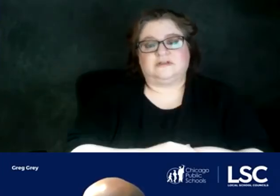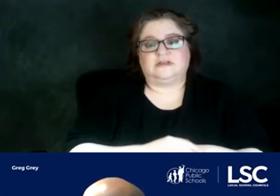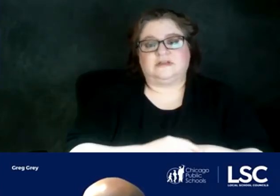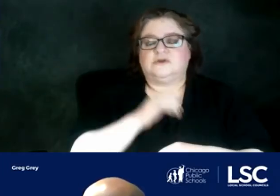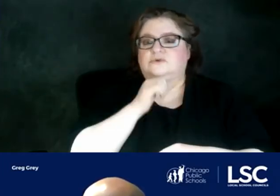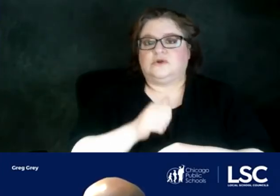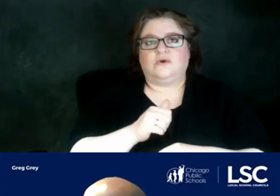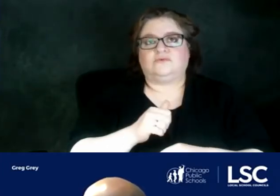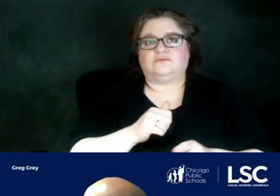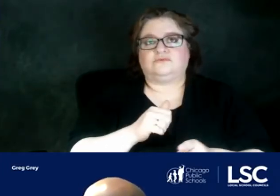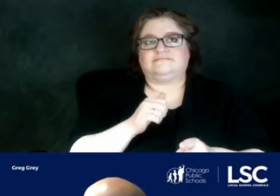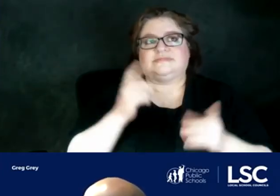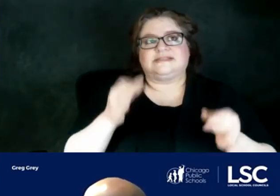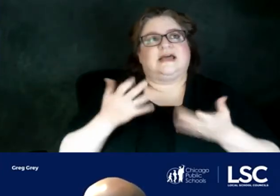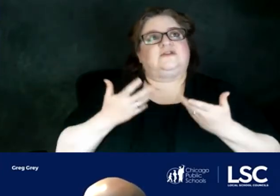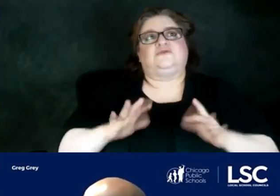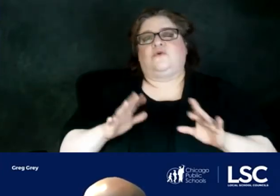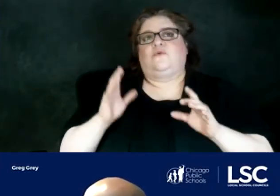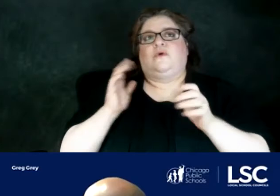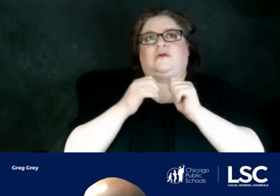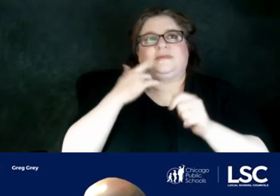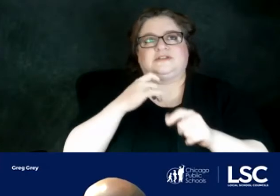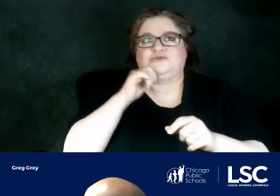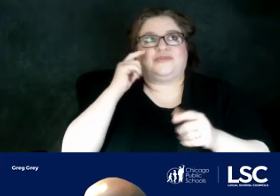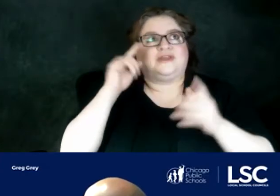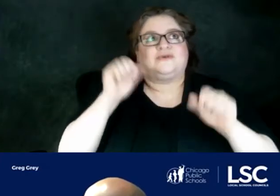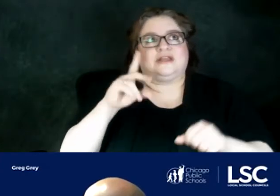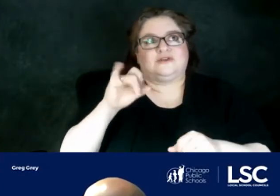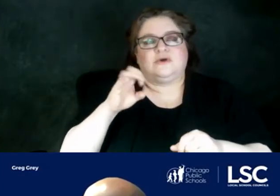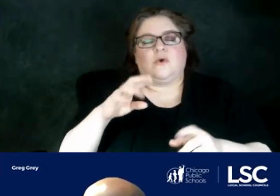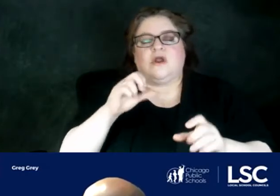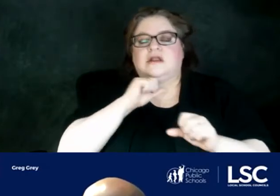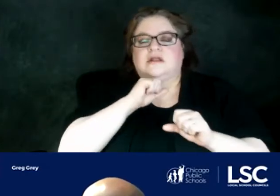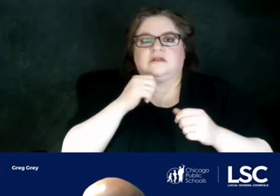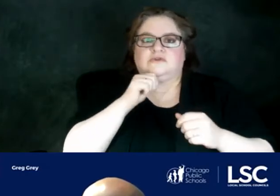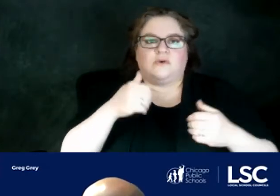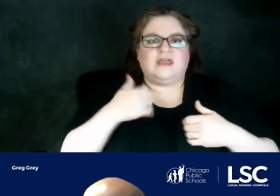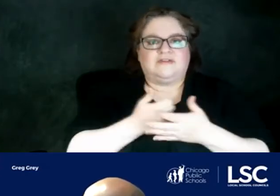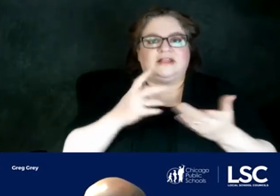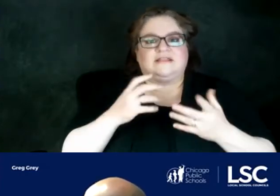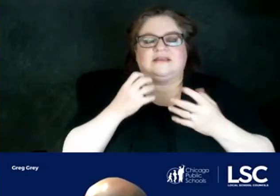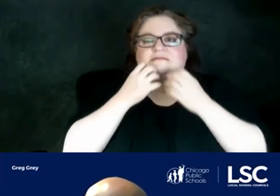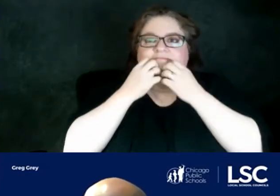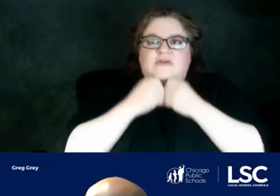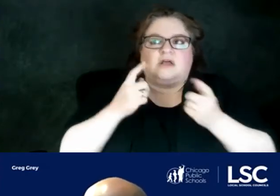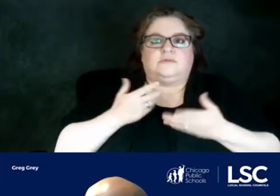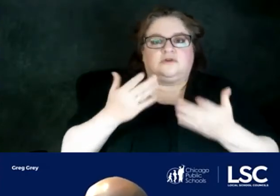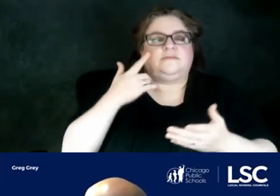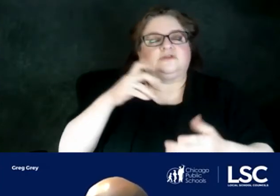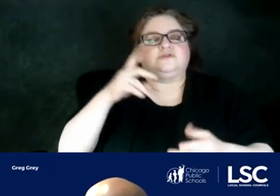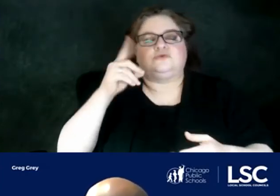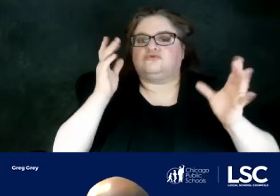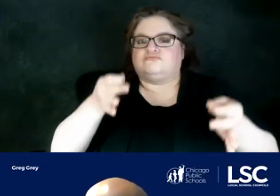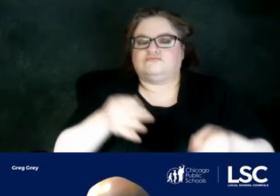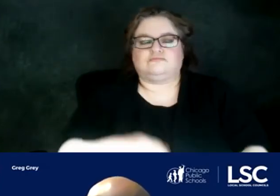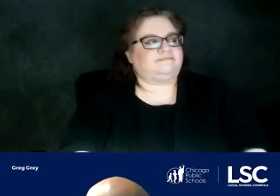run because you don't think you can do it or you don't think you have anything valuable to contribute, because you absolutely do. Awesome. Excellent